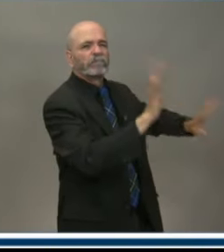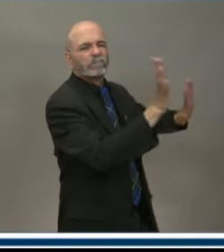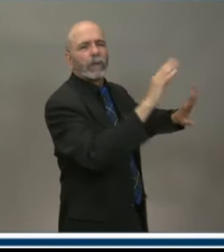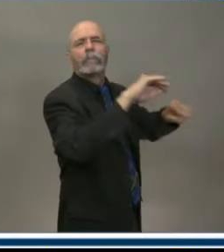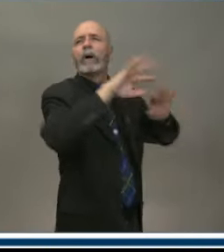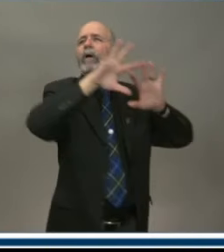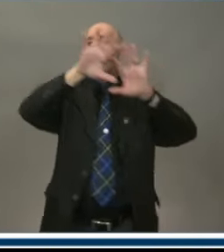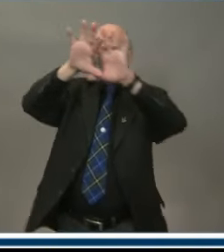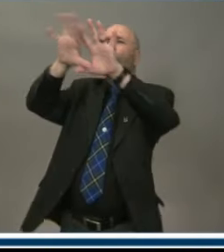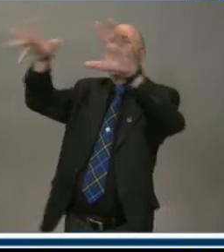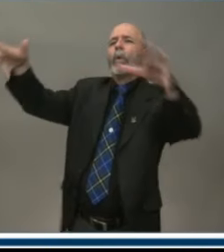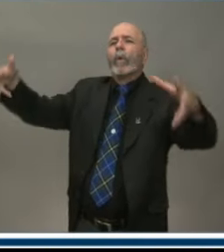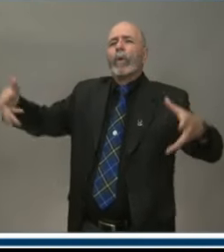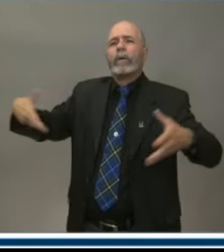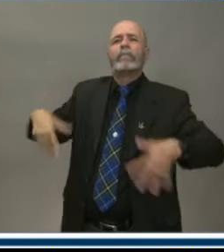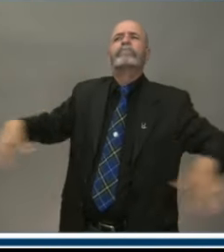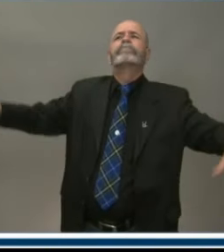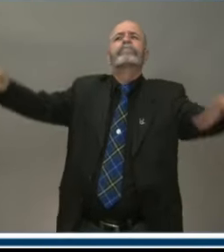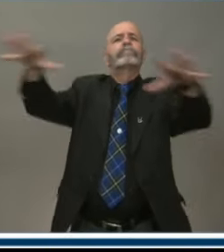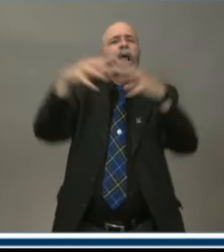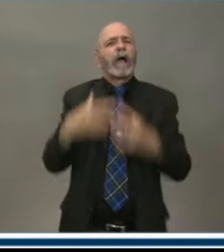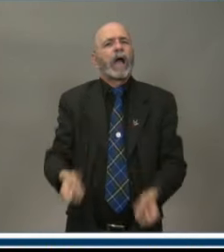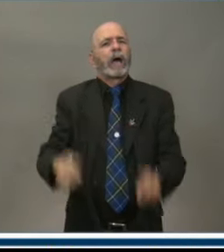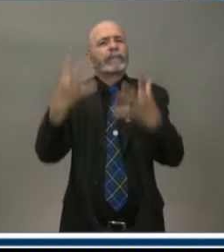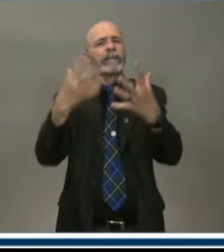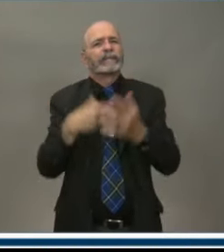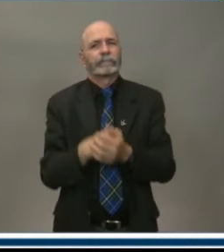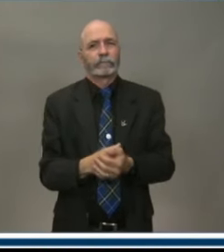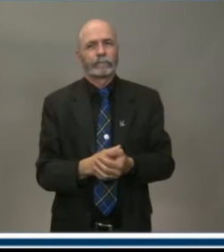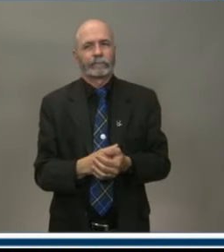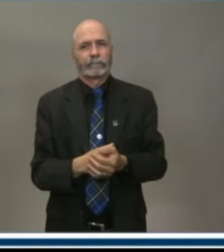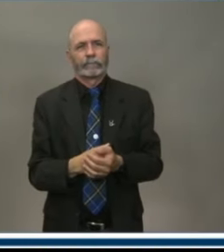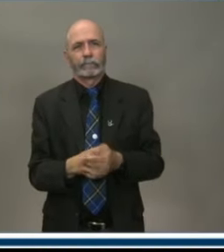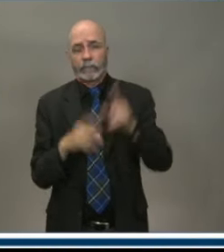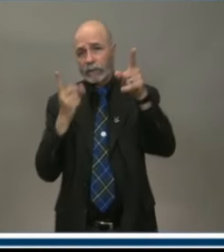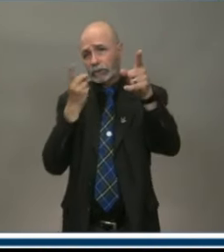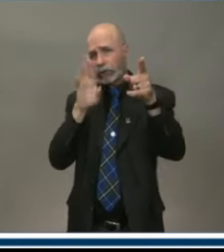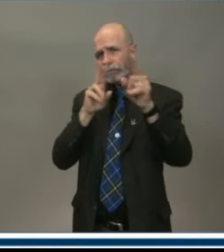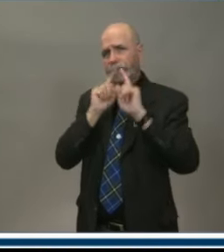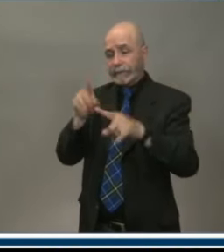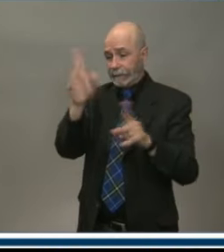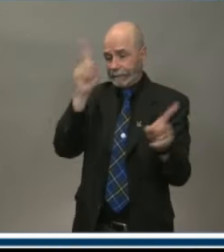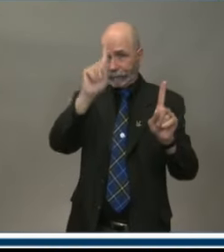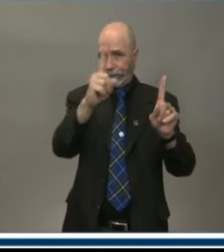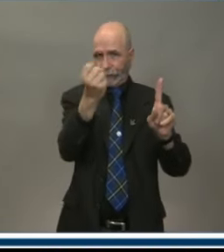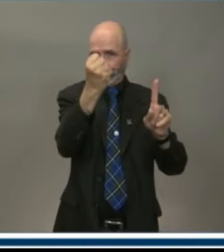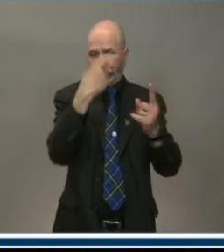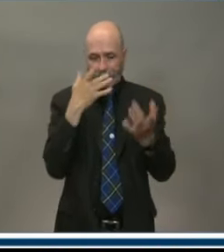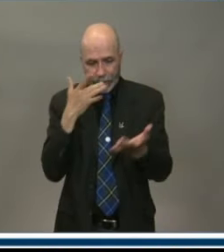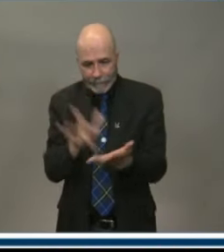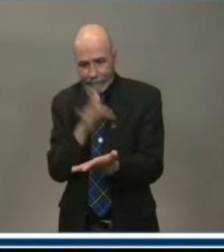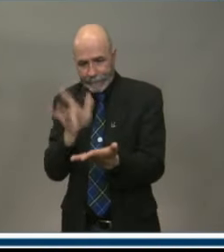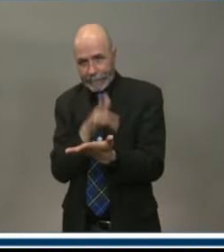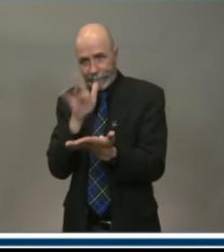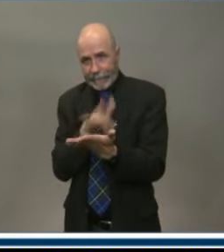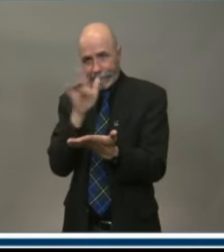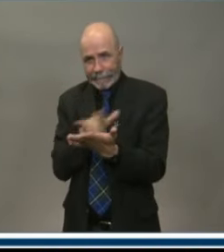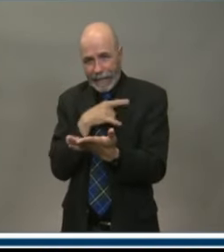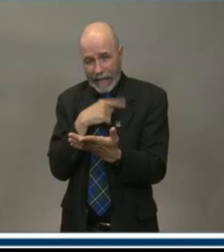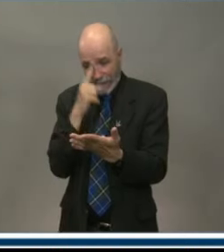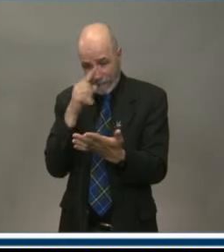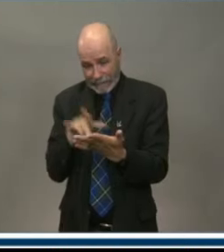I think we have, let me see if I have that number for you, or I may have to get it to you later. We have a